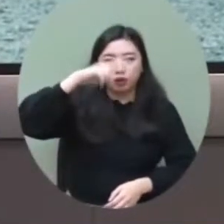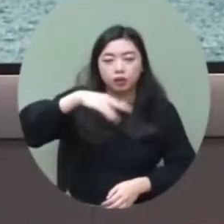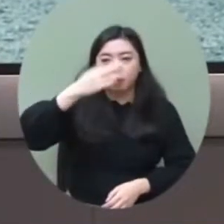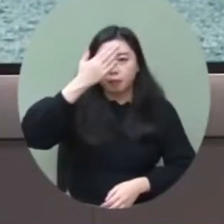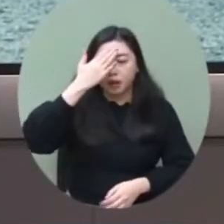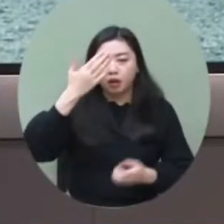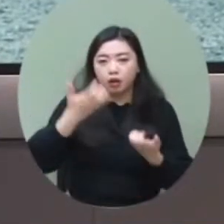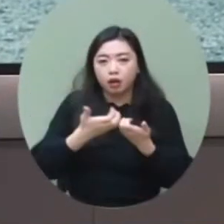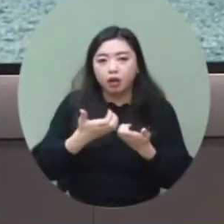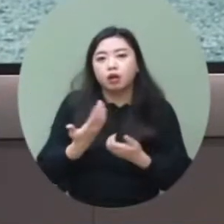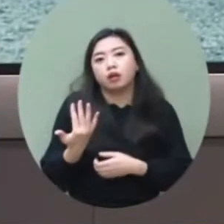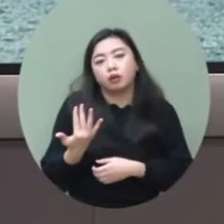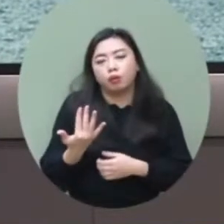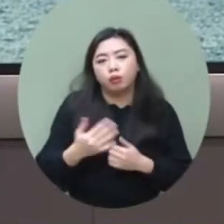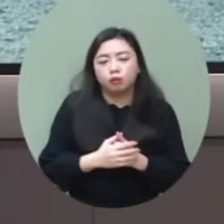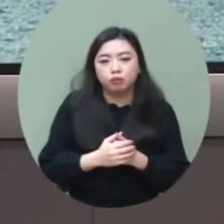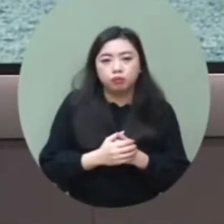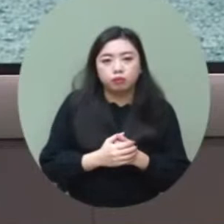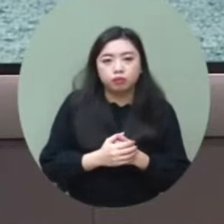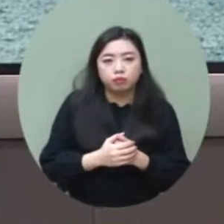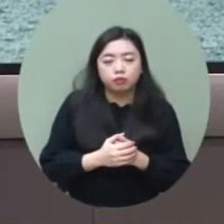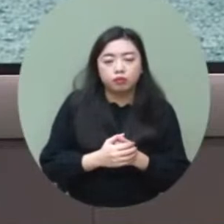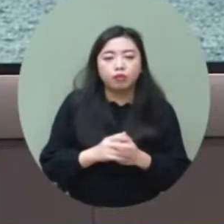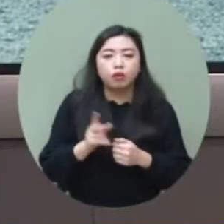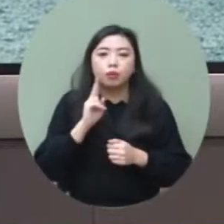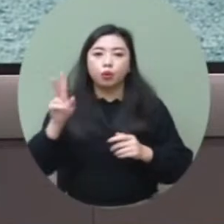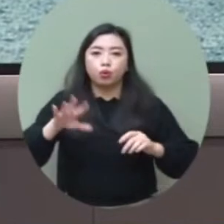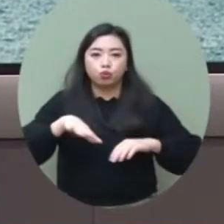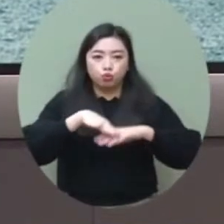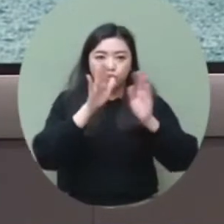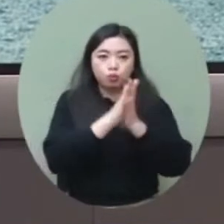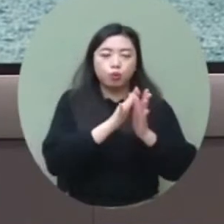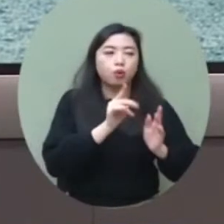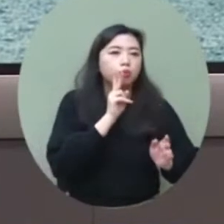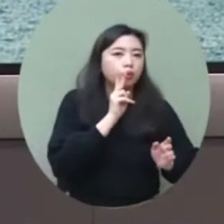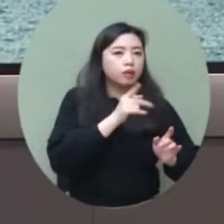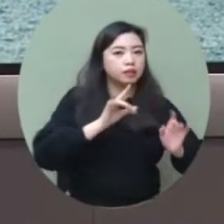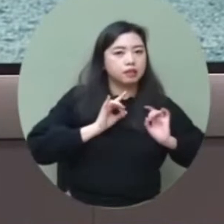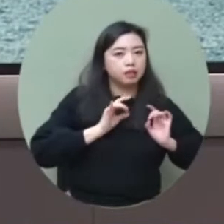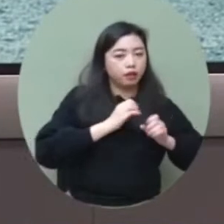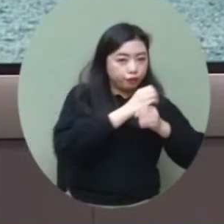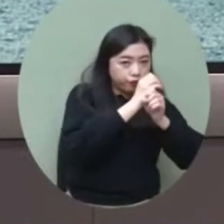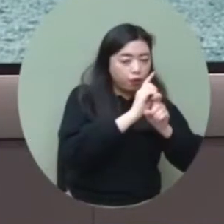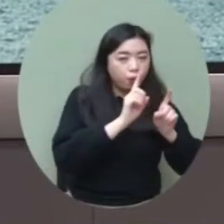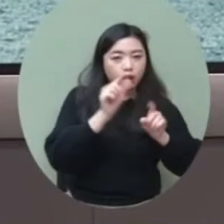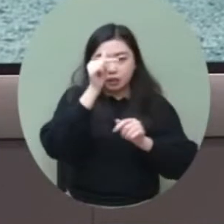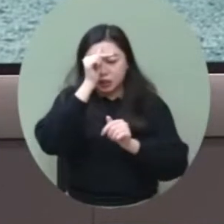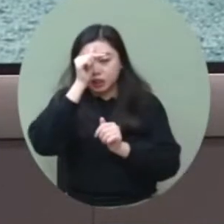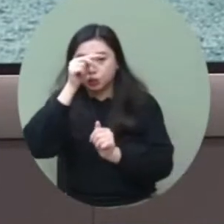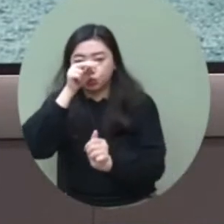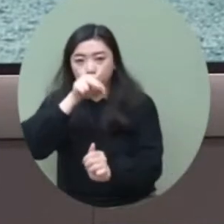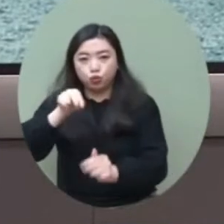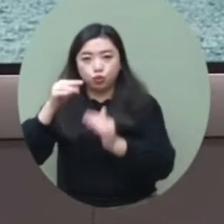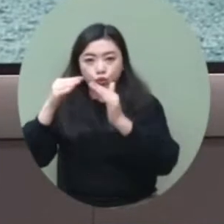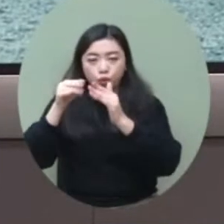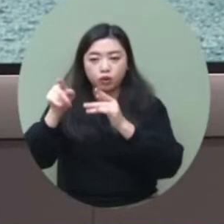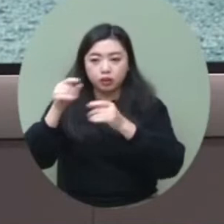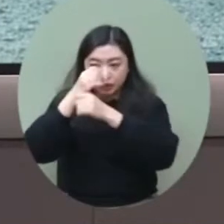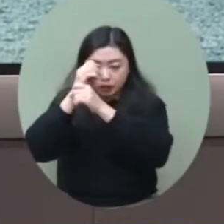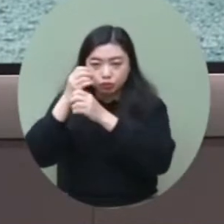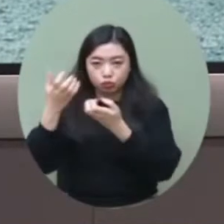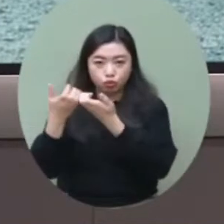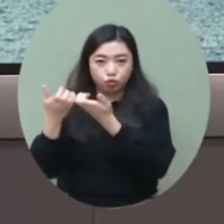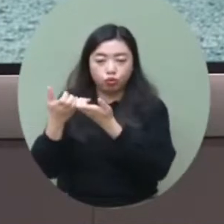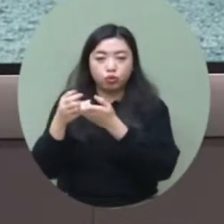tested positive by the private laboratory or hospital authority, they will be all fit into